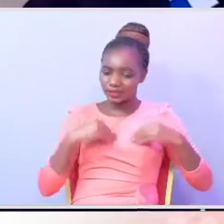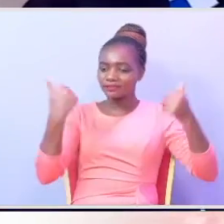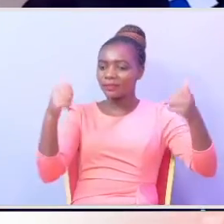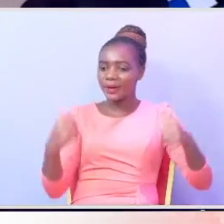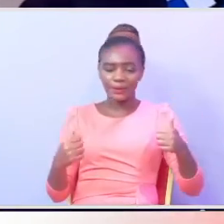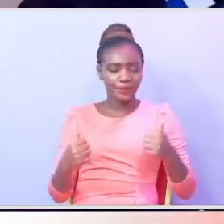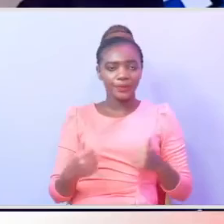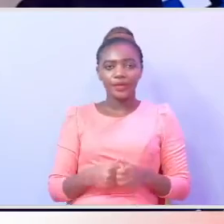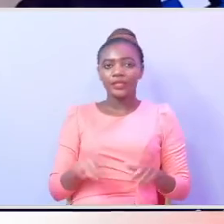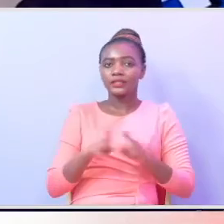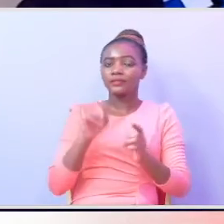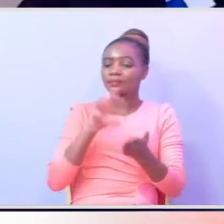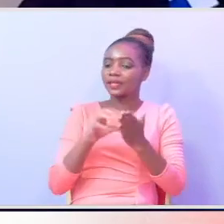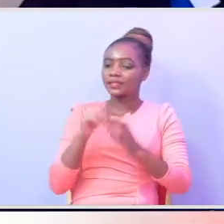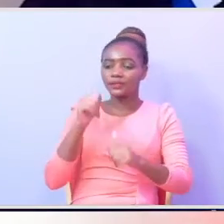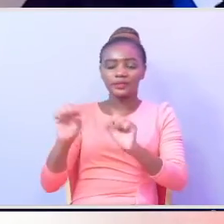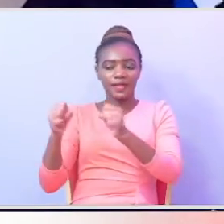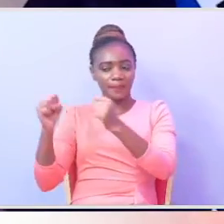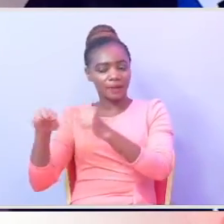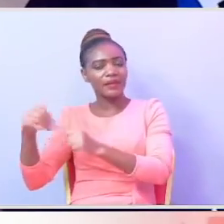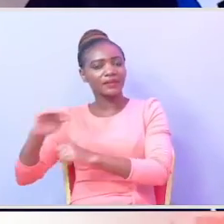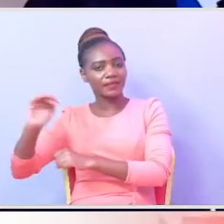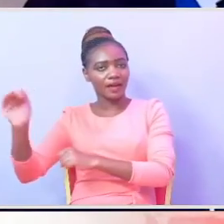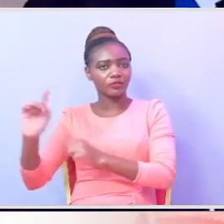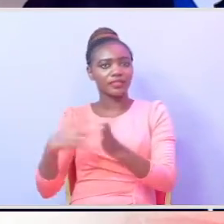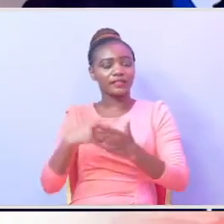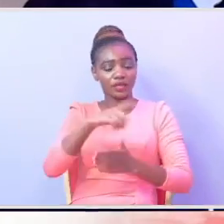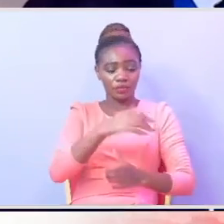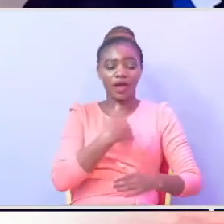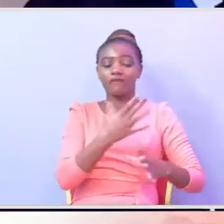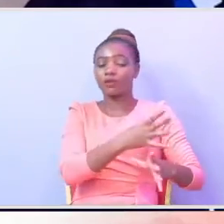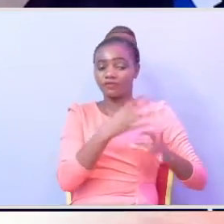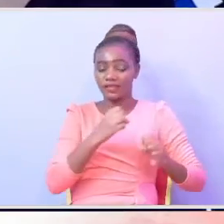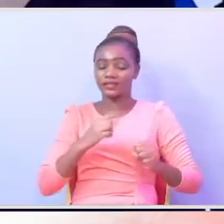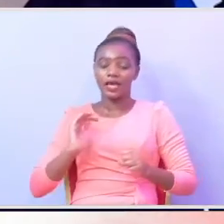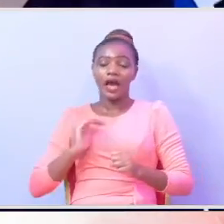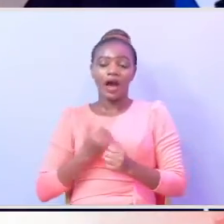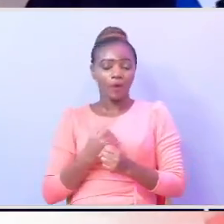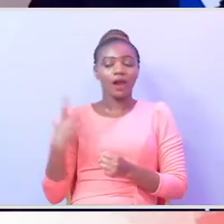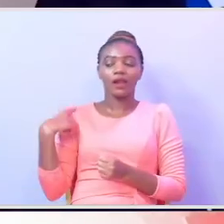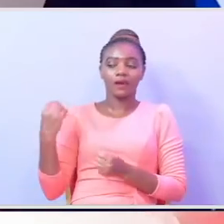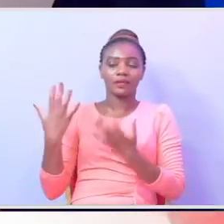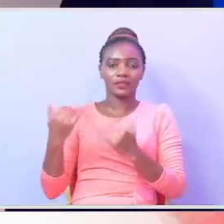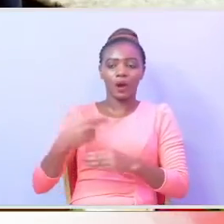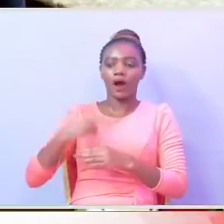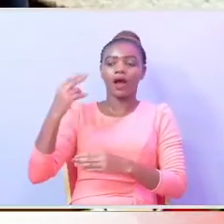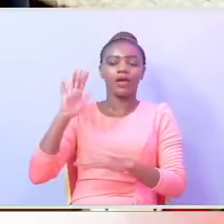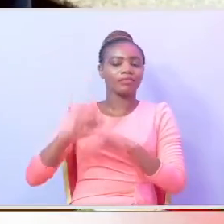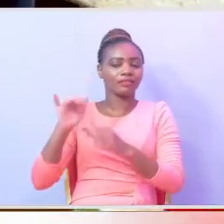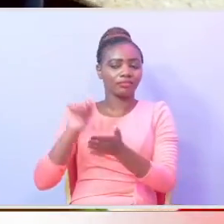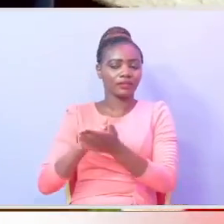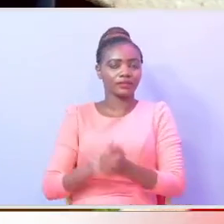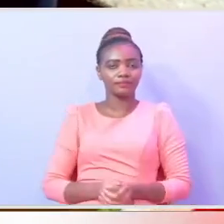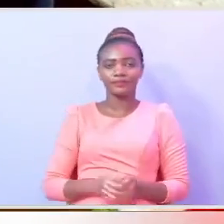that have been diagnosed in various counties. So we are confident that even our current figures are higher than that. Kagwe